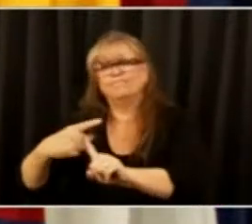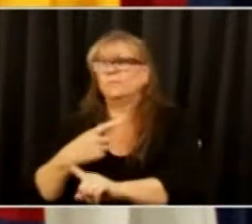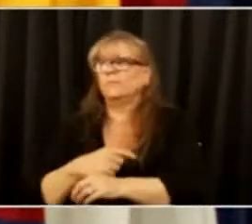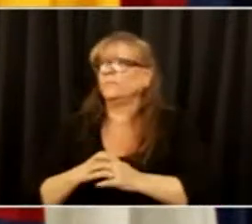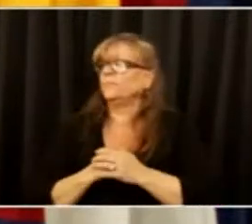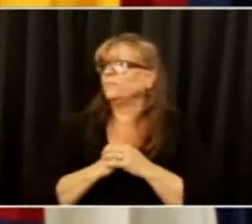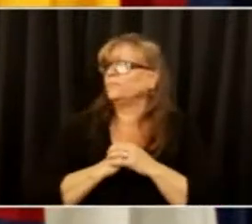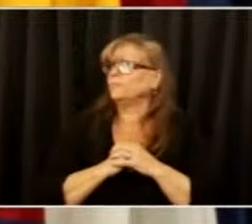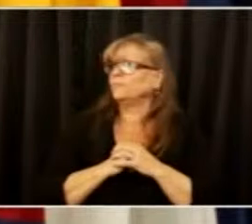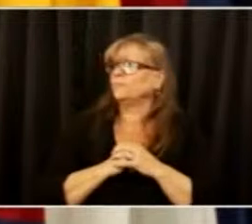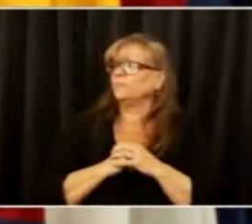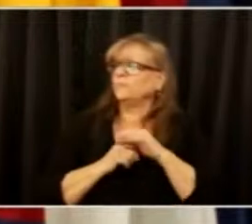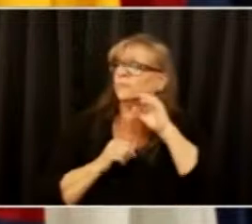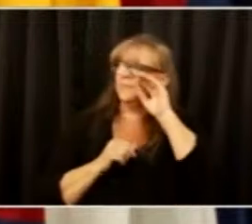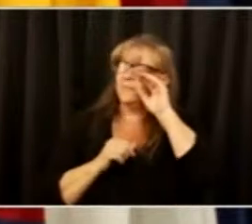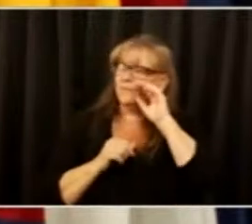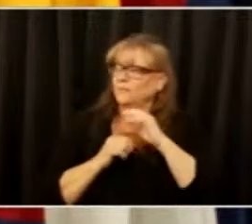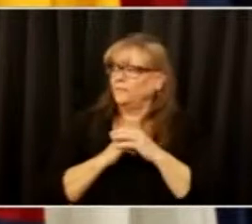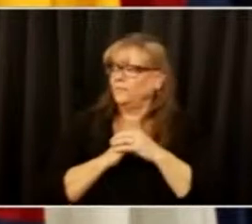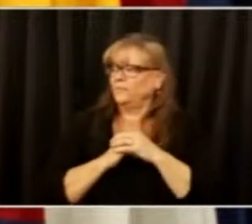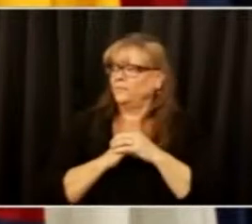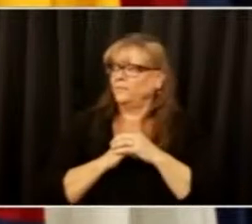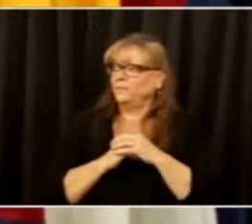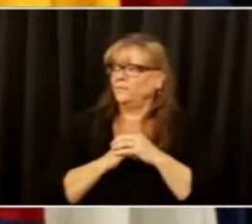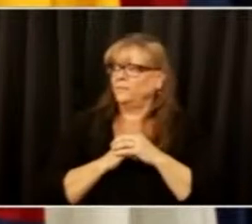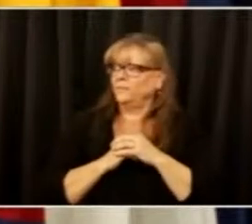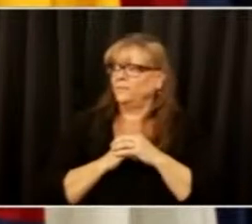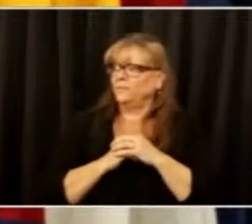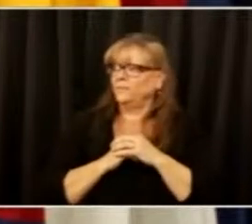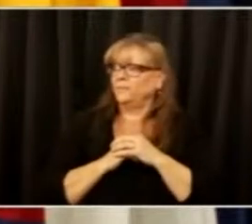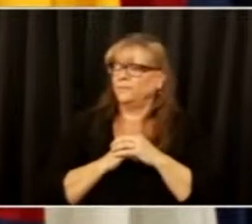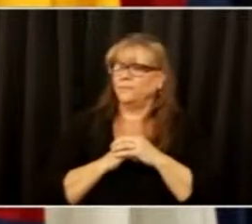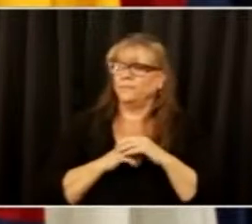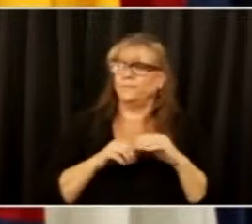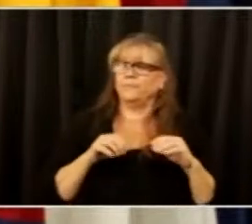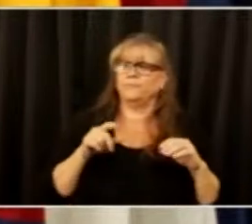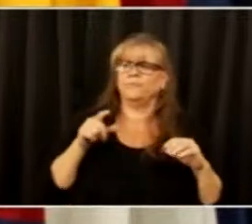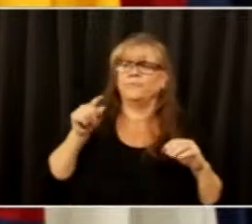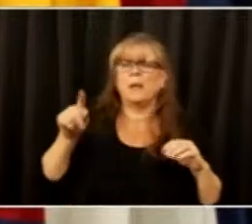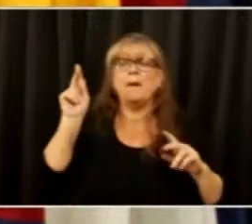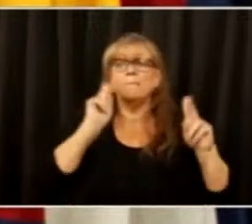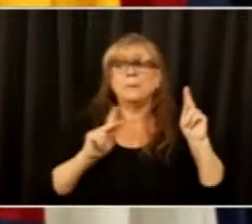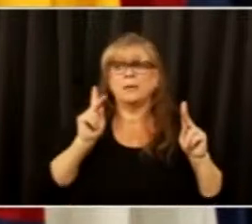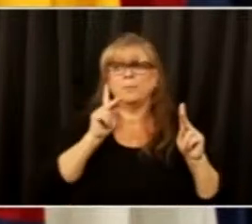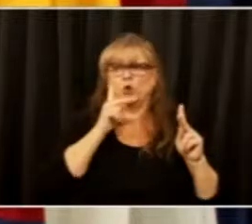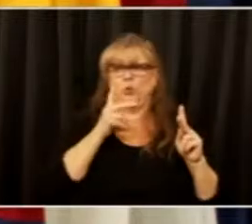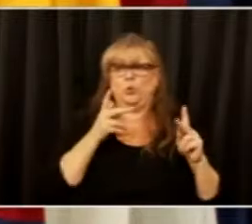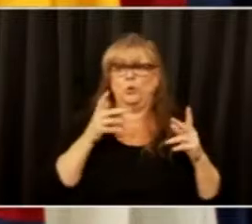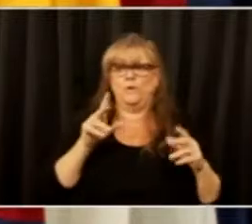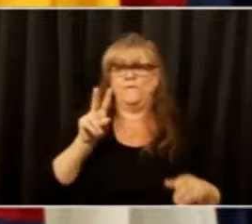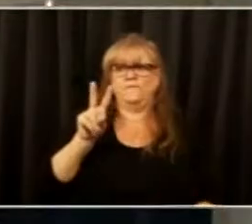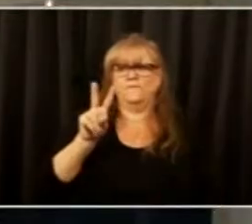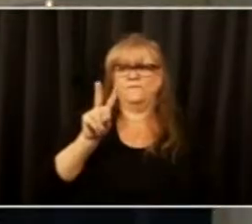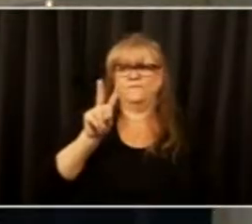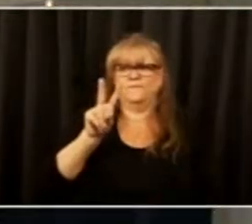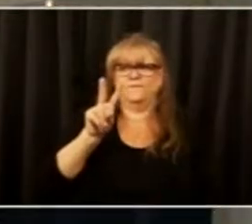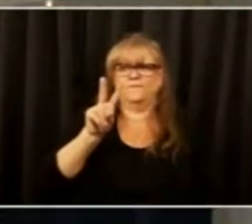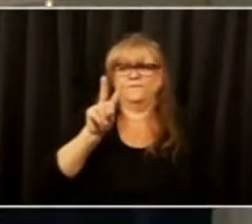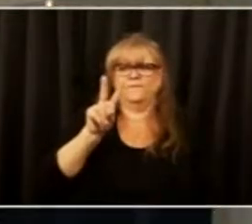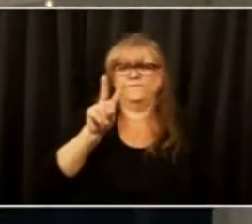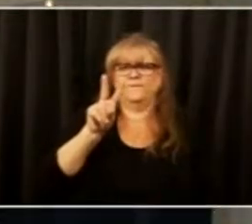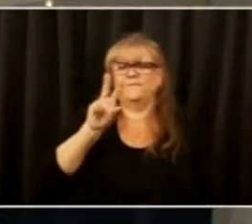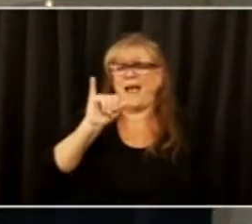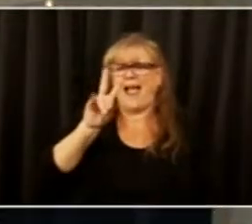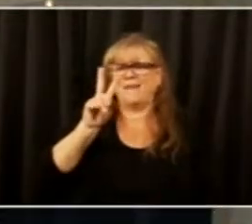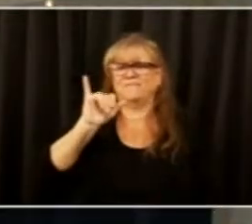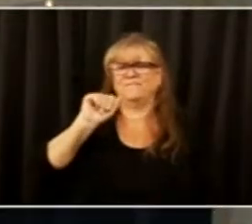Staff in the state who have been using Binax Now testing, Dr. Hurley, he talked about how important it is to get tested. Should people continue